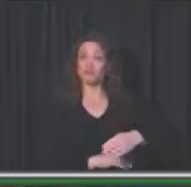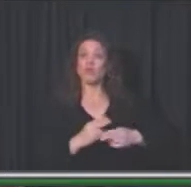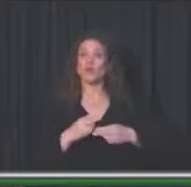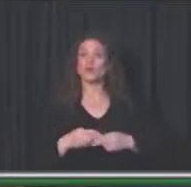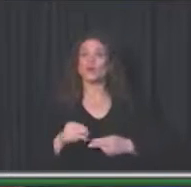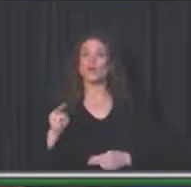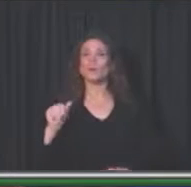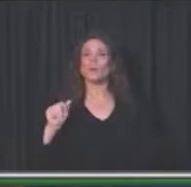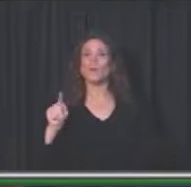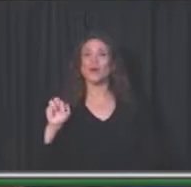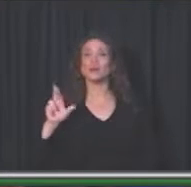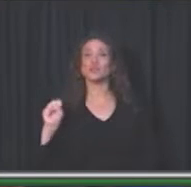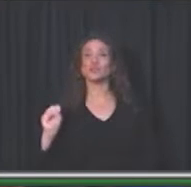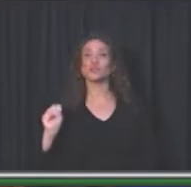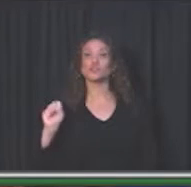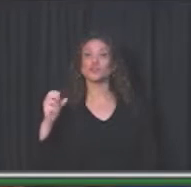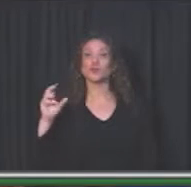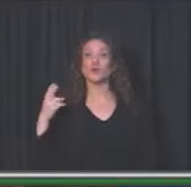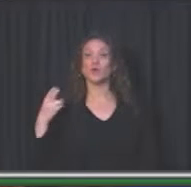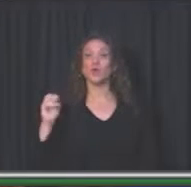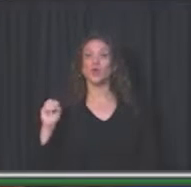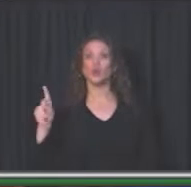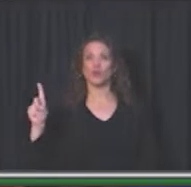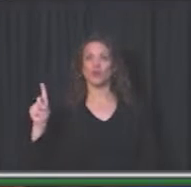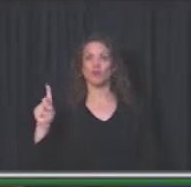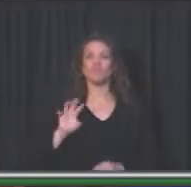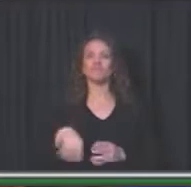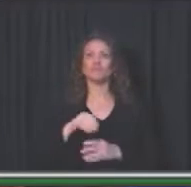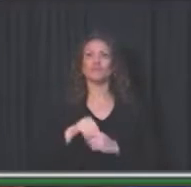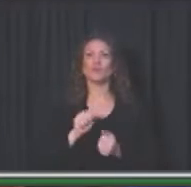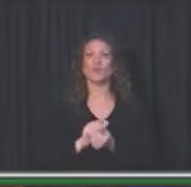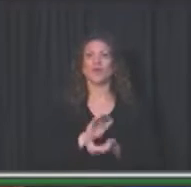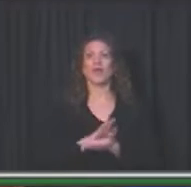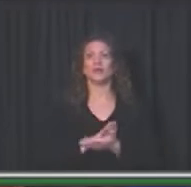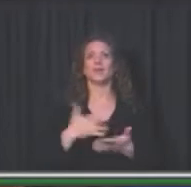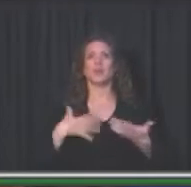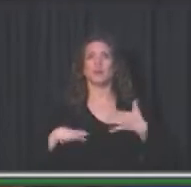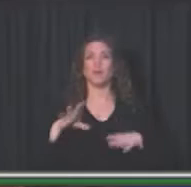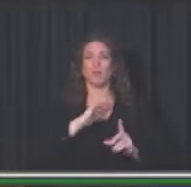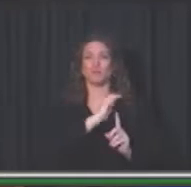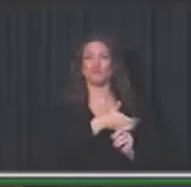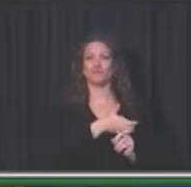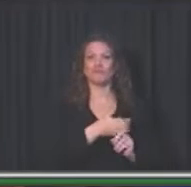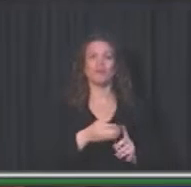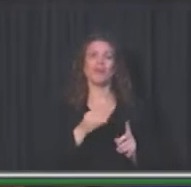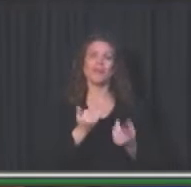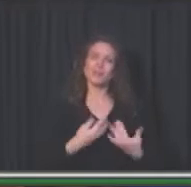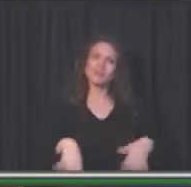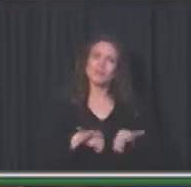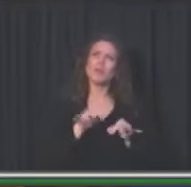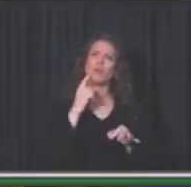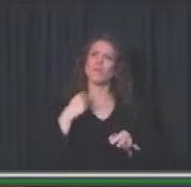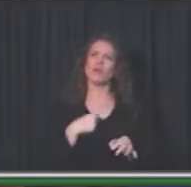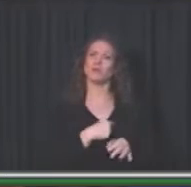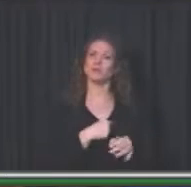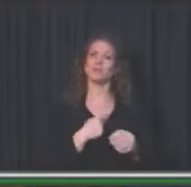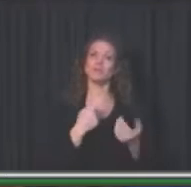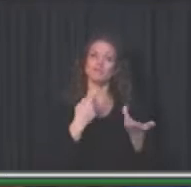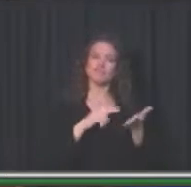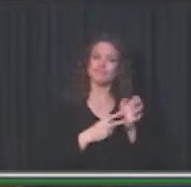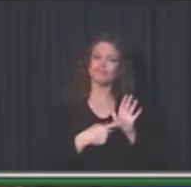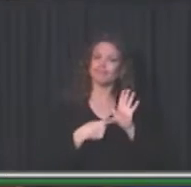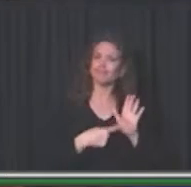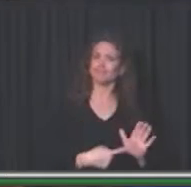hood and part of the academic regalia. The academic costume is important to us, for it signifies membership in the